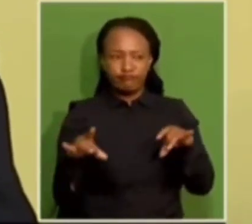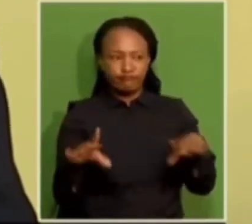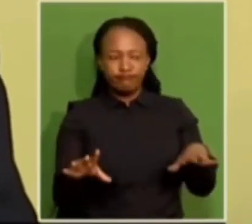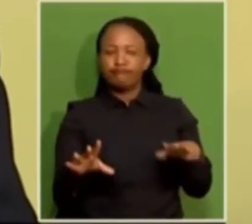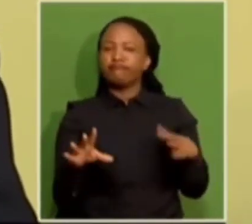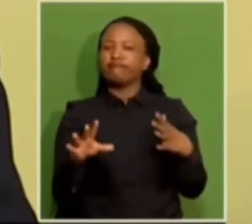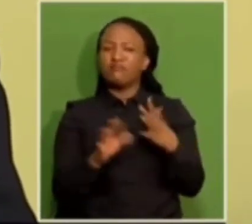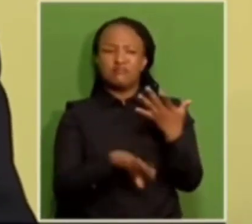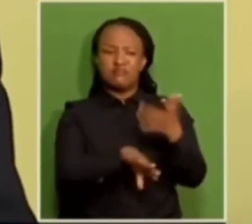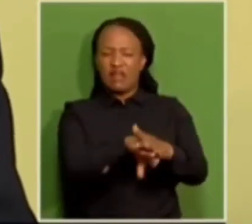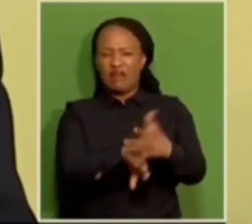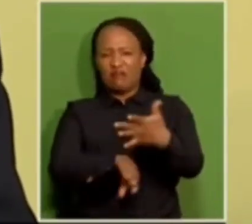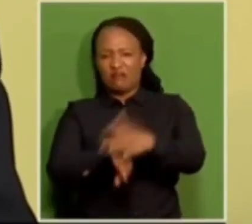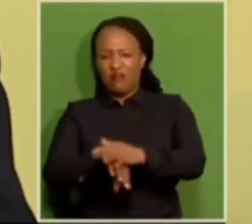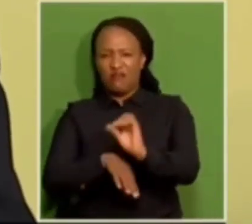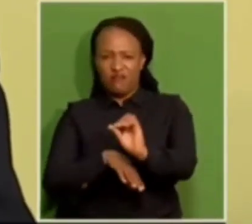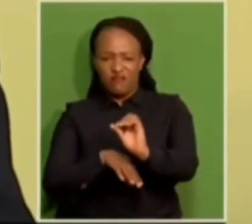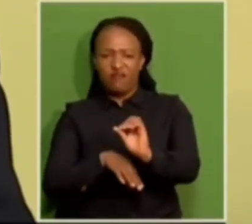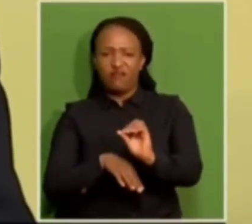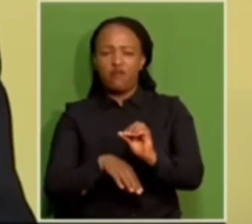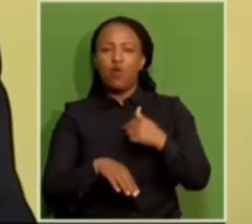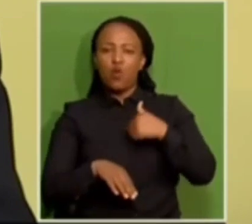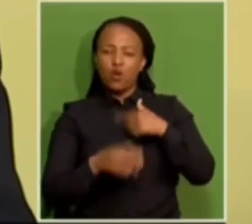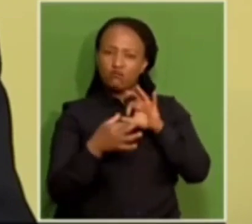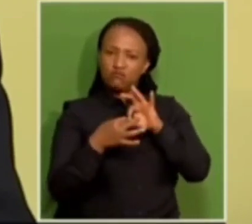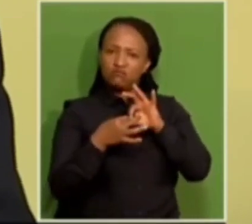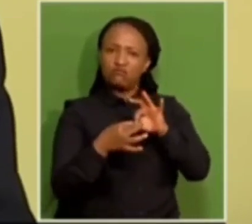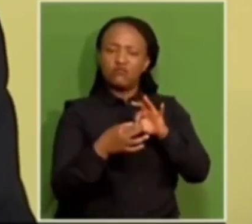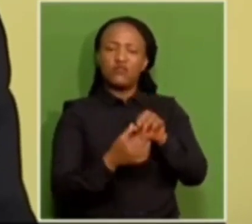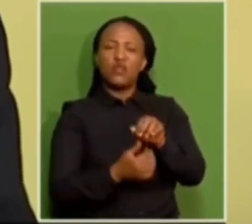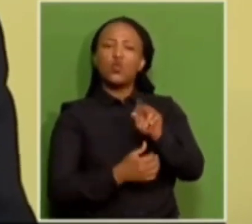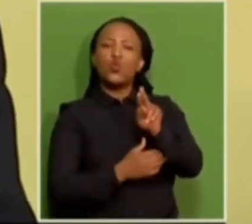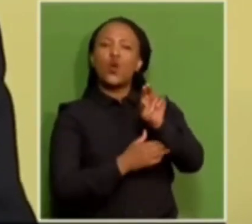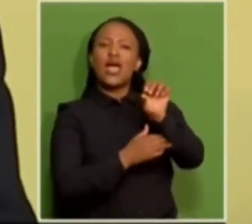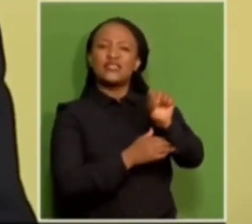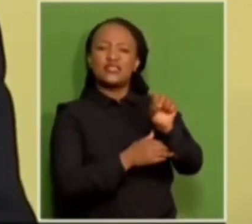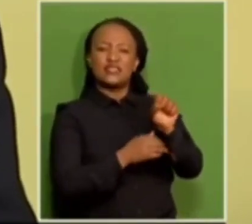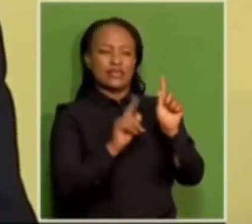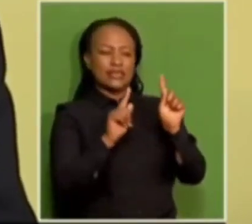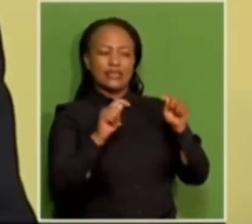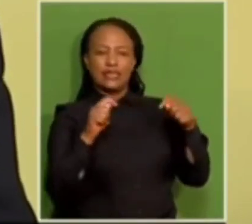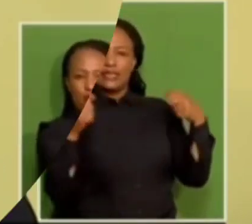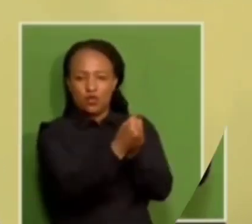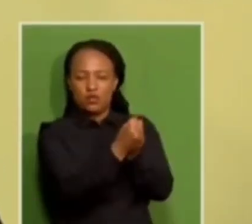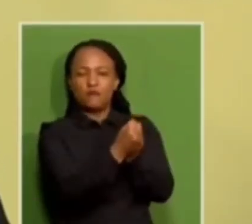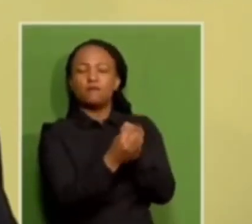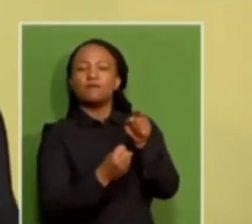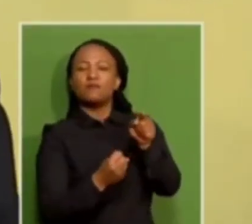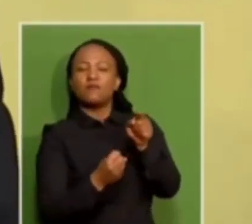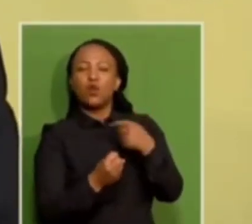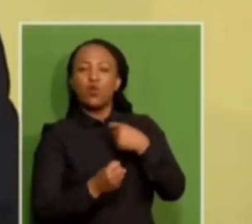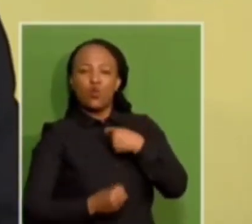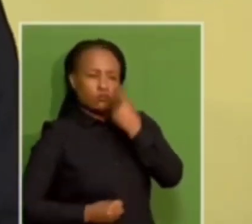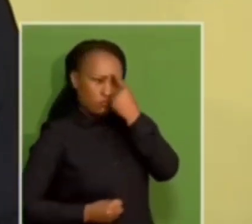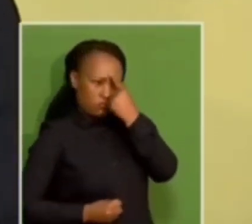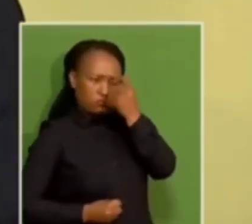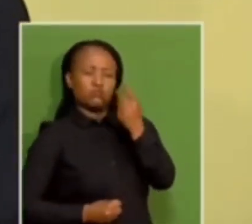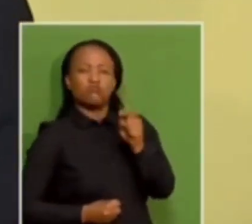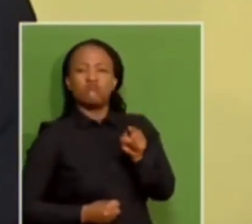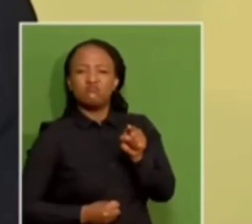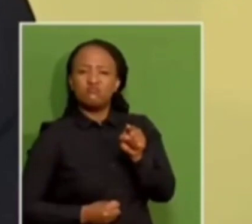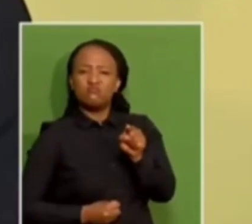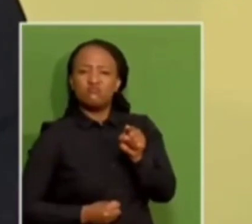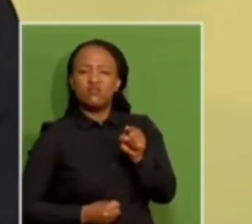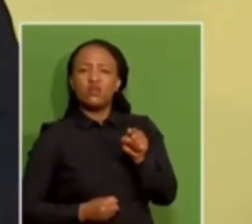Humanity we are determined that a reformed and representative United Nation exists alongside